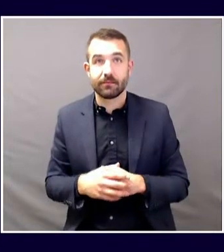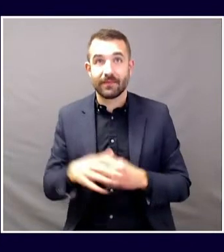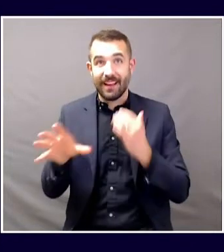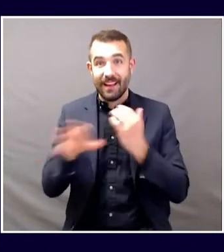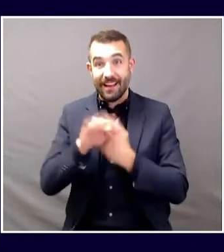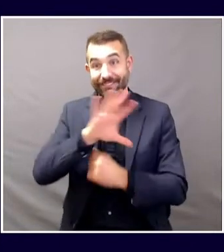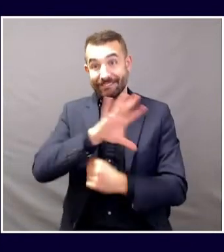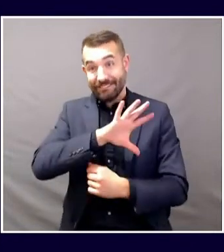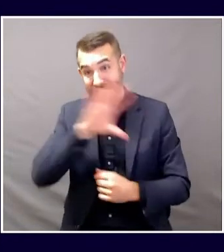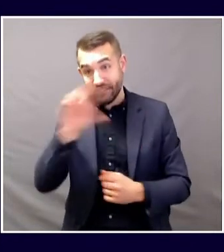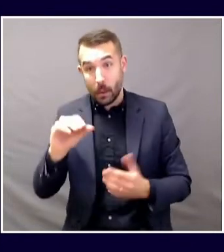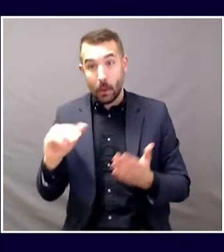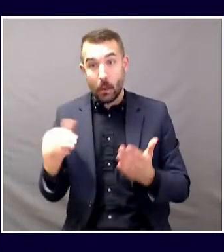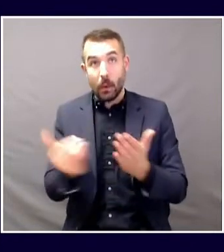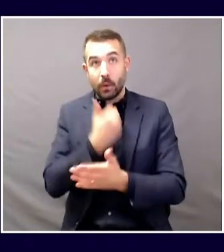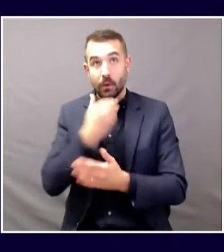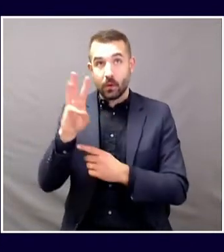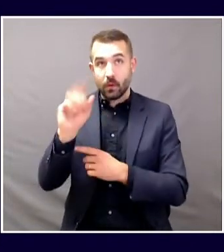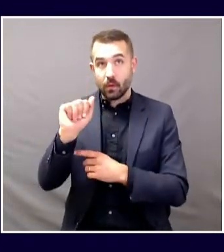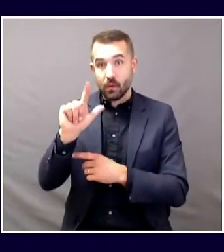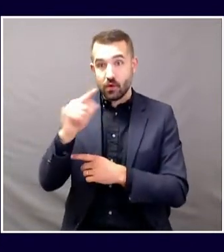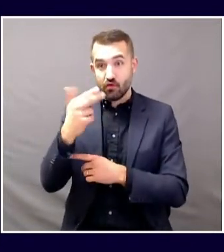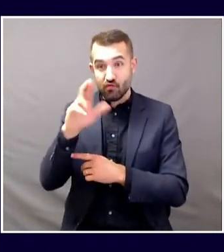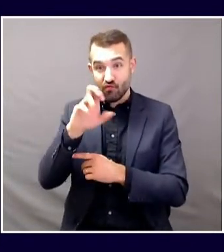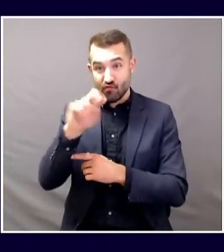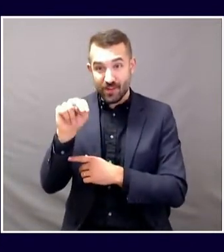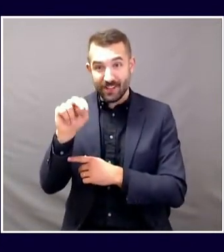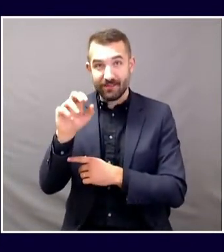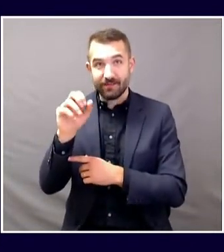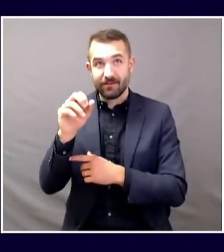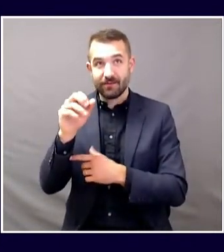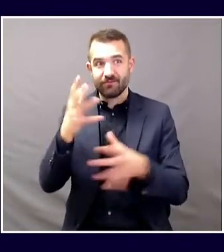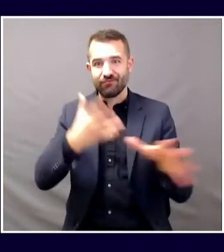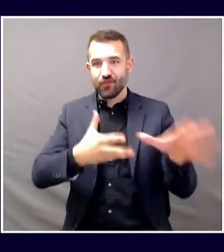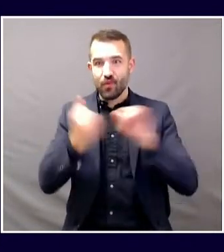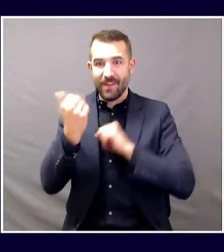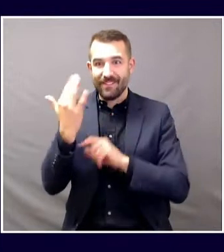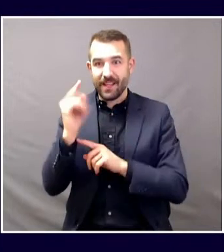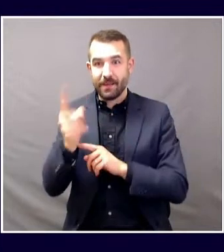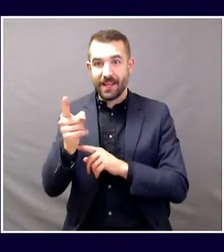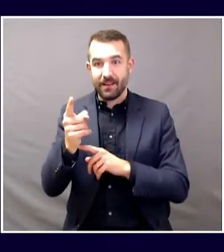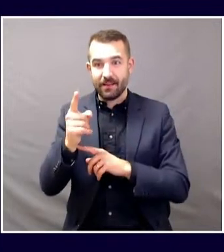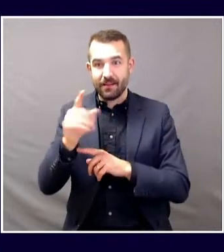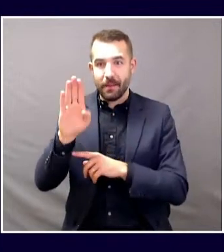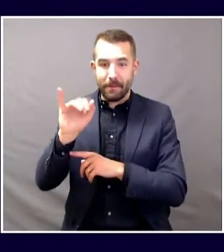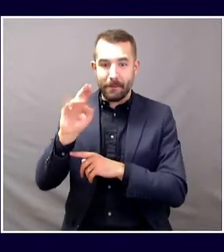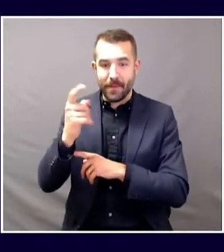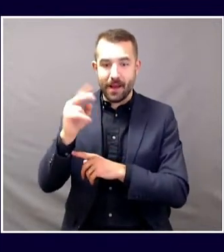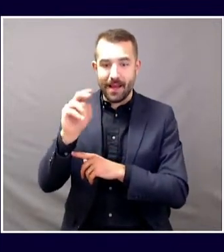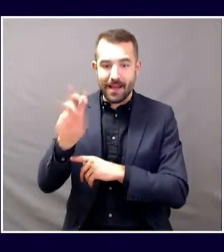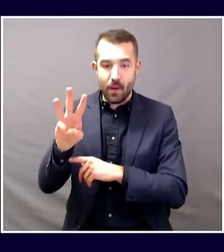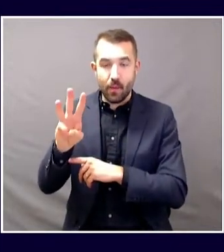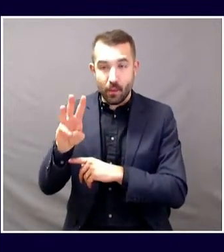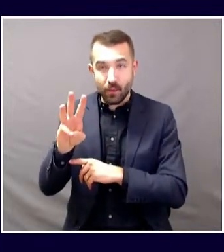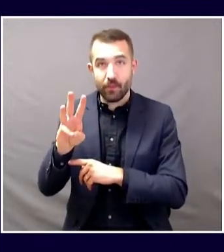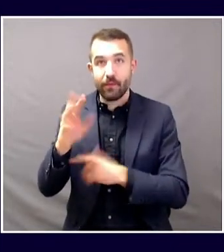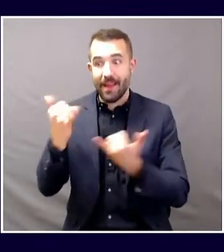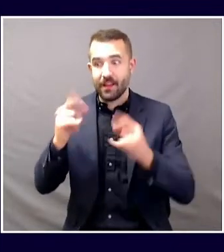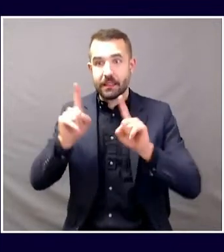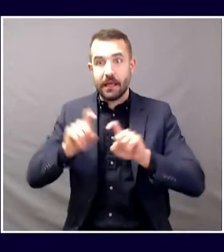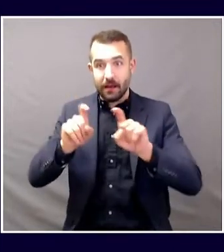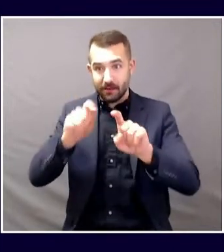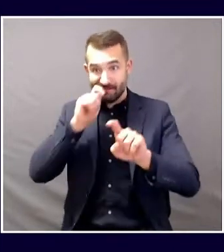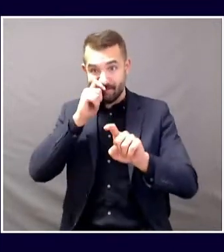will offer the rapid point of care, so-called Binax test. But that test is for folks who have